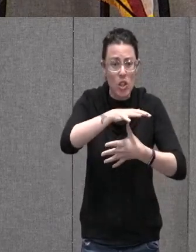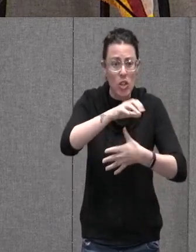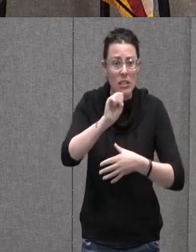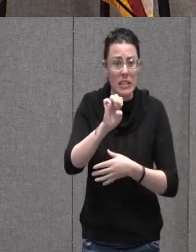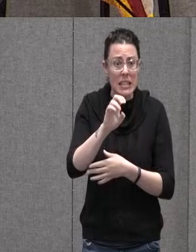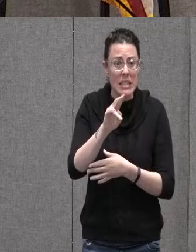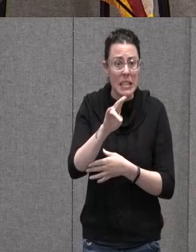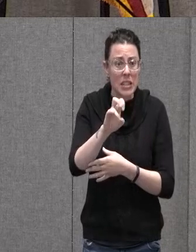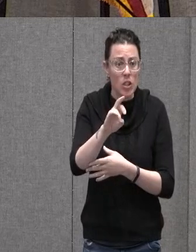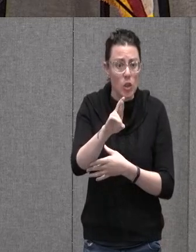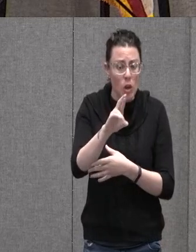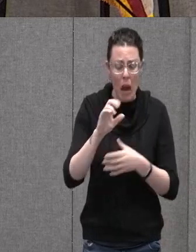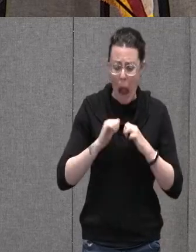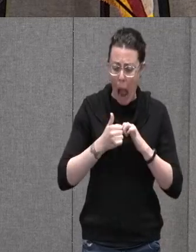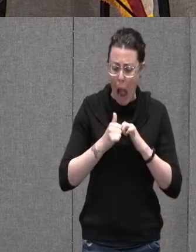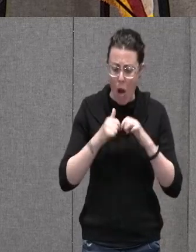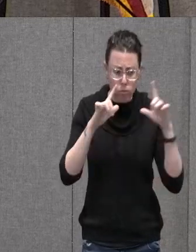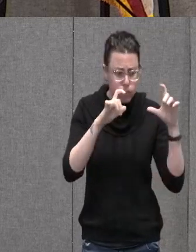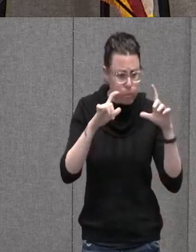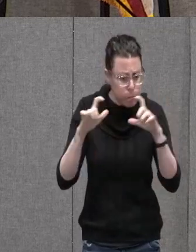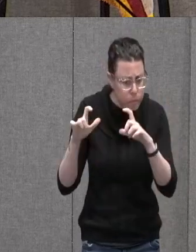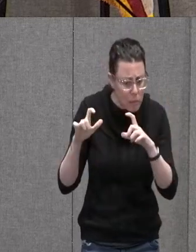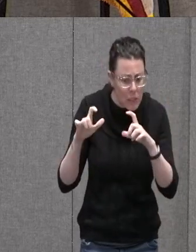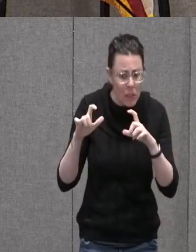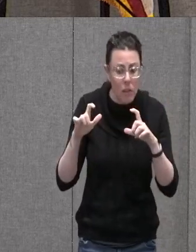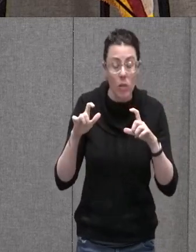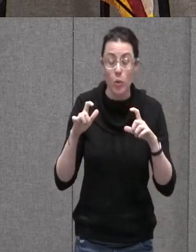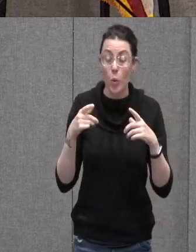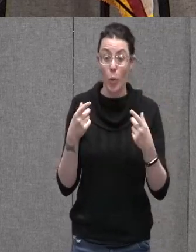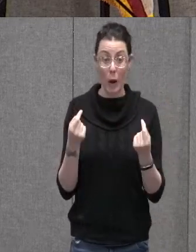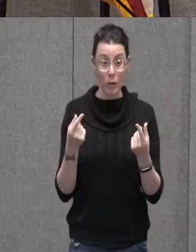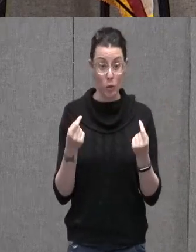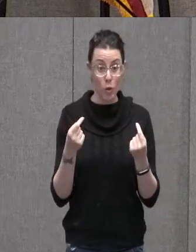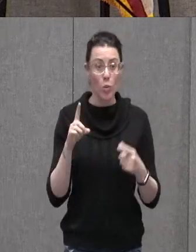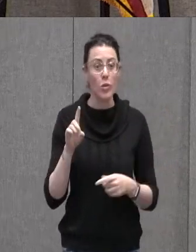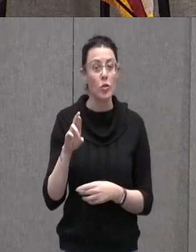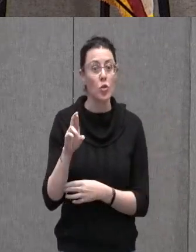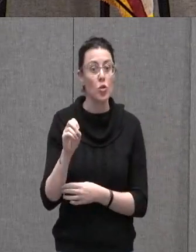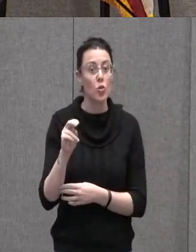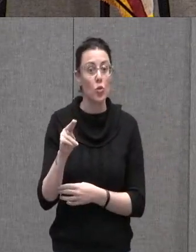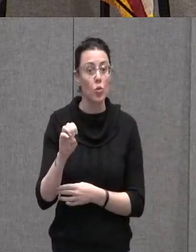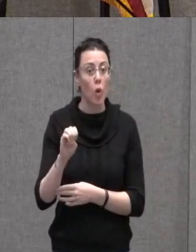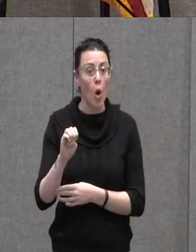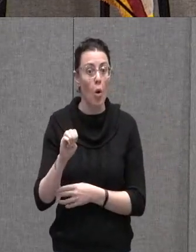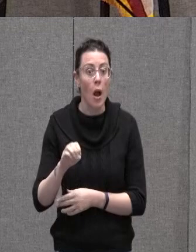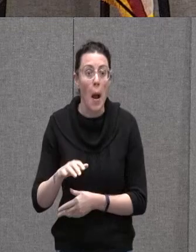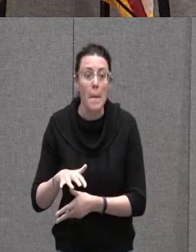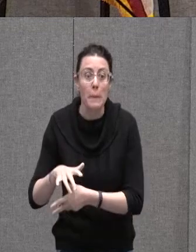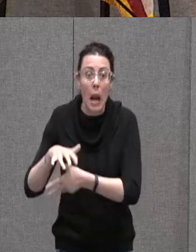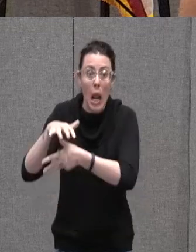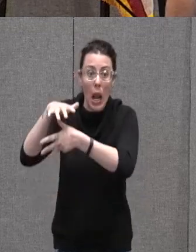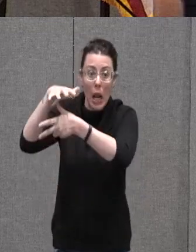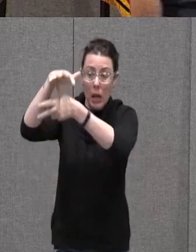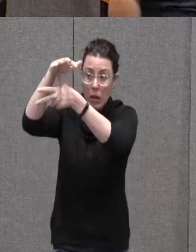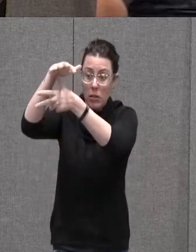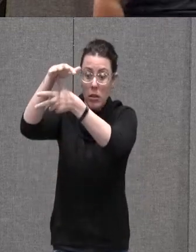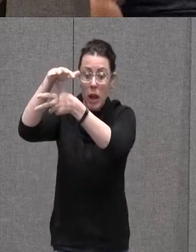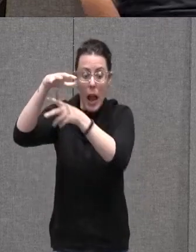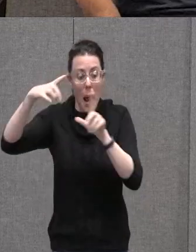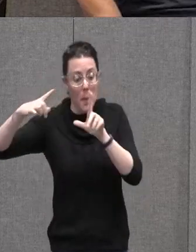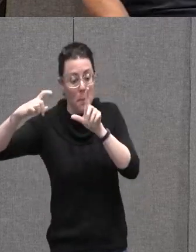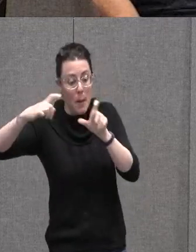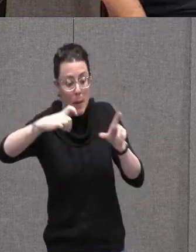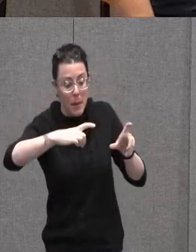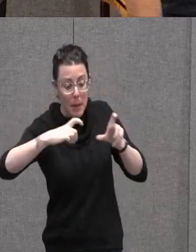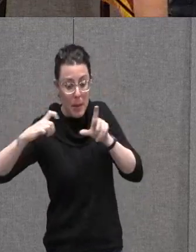ended, and they used a drone to take the pictures for their senior, and they came out amazing. So I'm glad you mentioned that. They are so